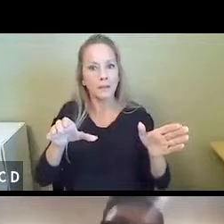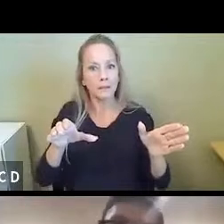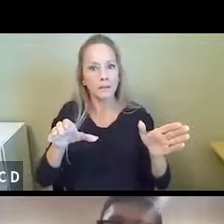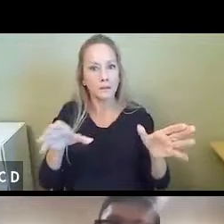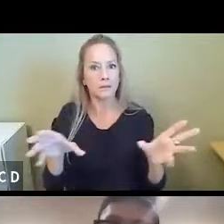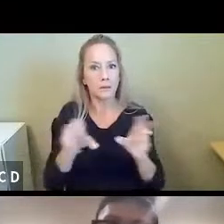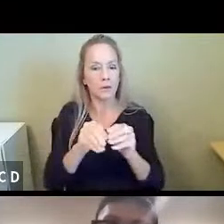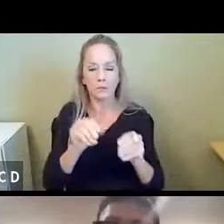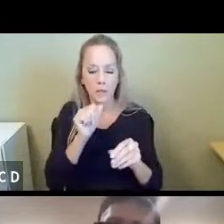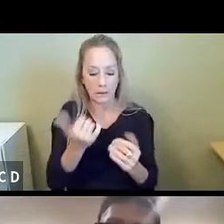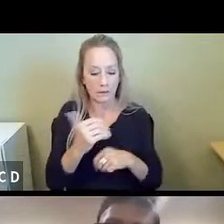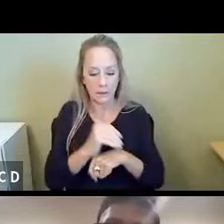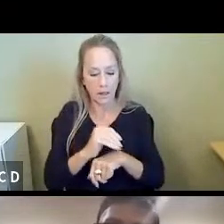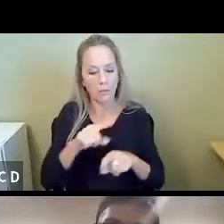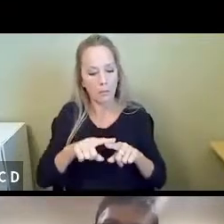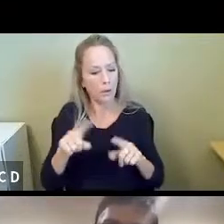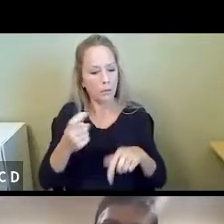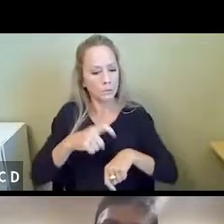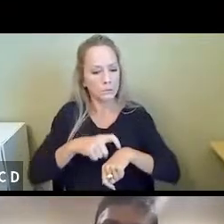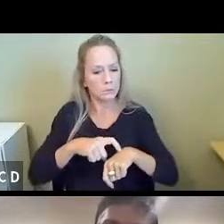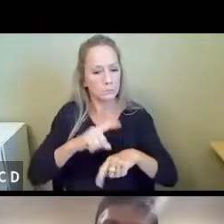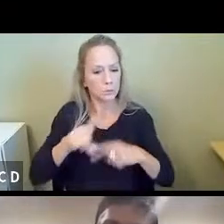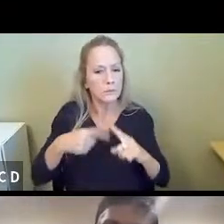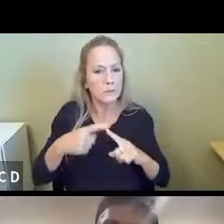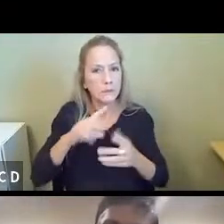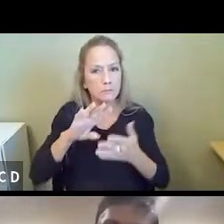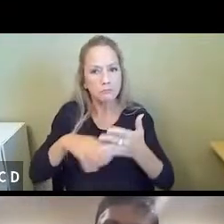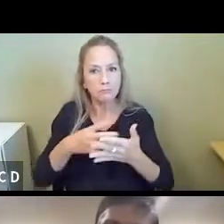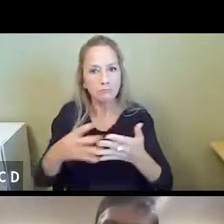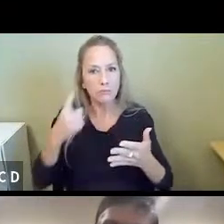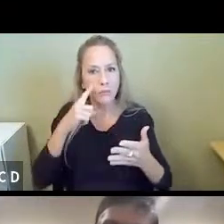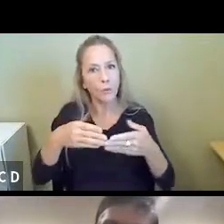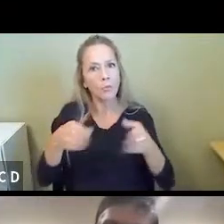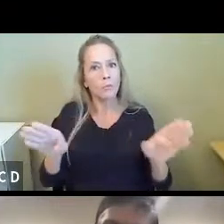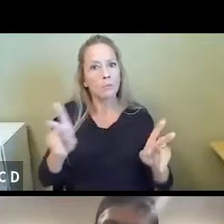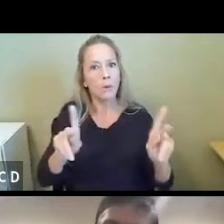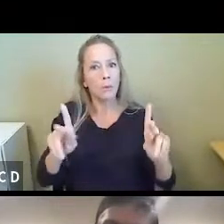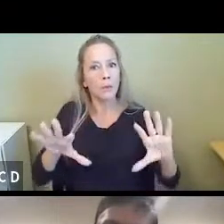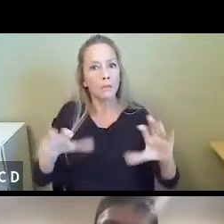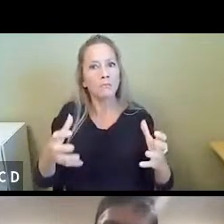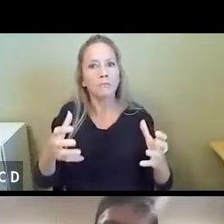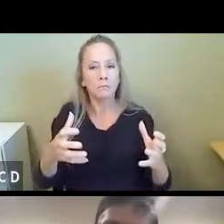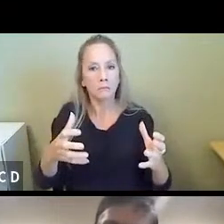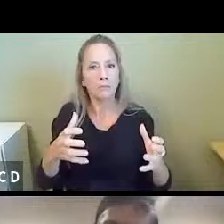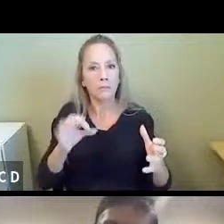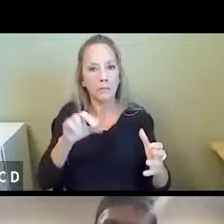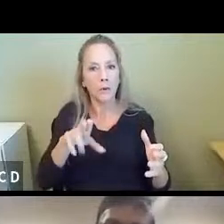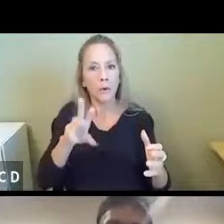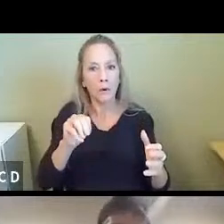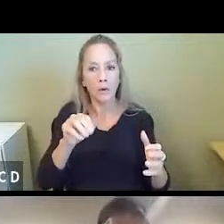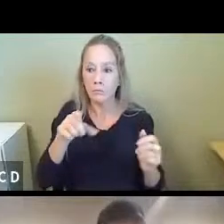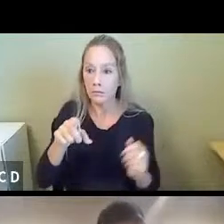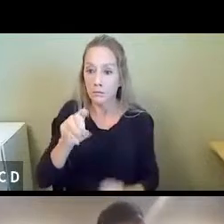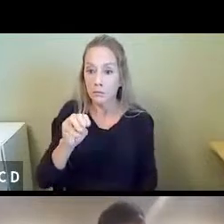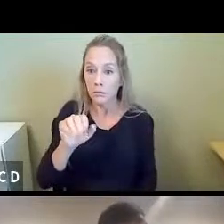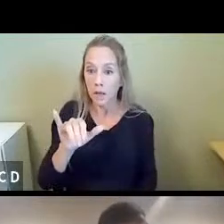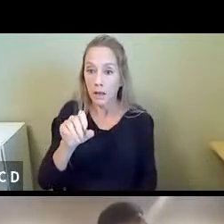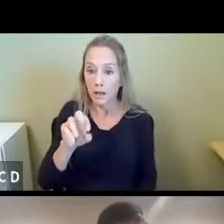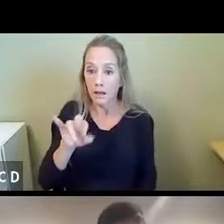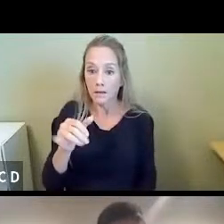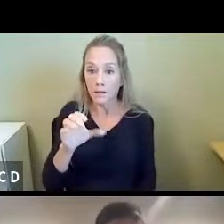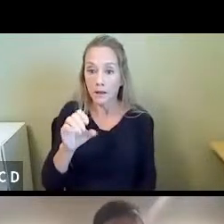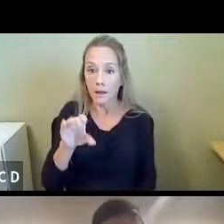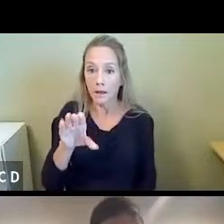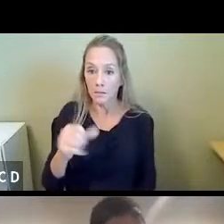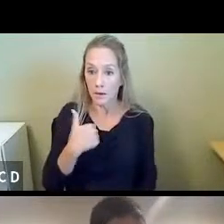forum this evening, but when to have a public forum. And Mayor Jacobs, did you have some information you wanted to share with us or